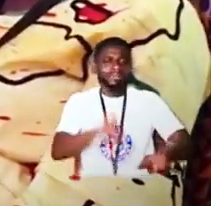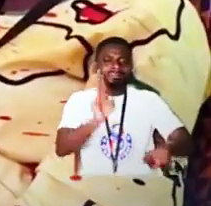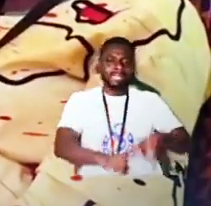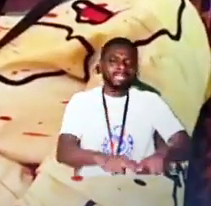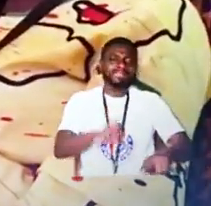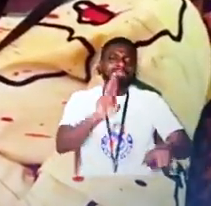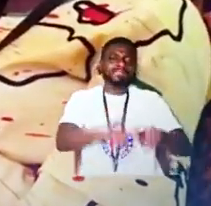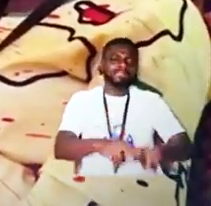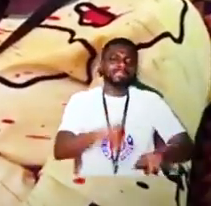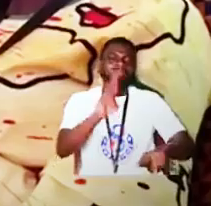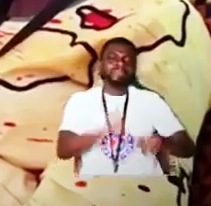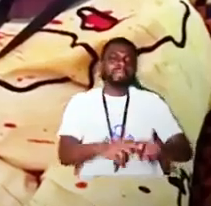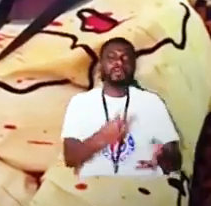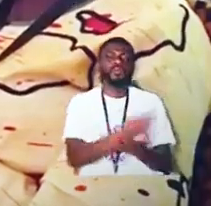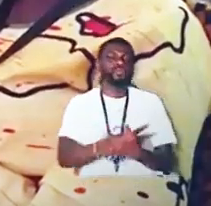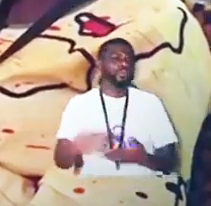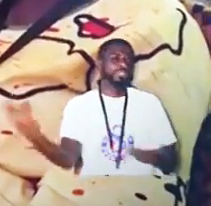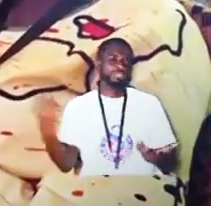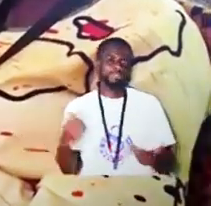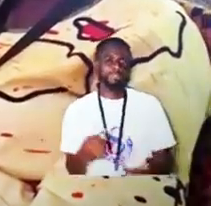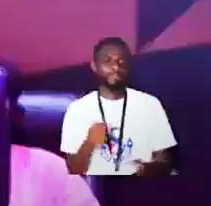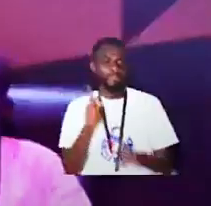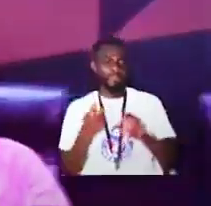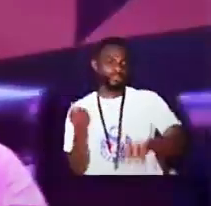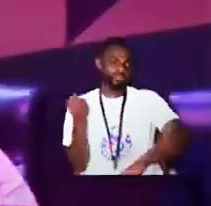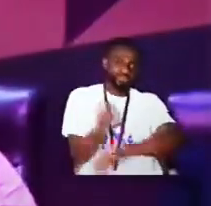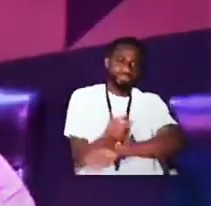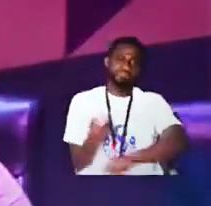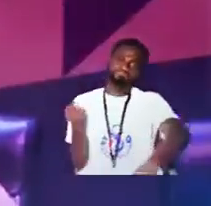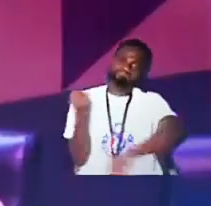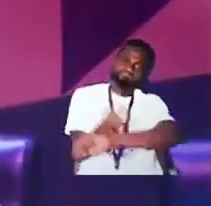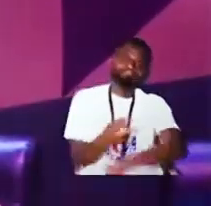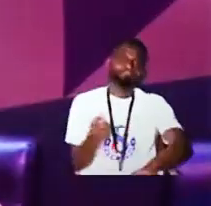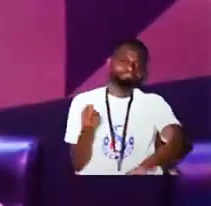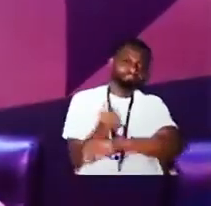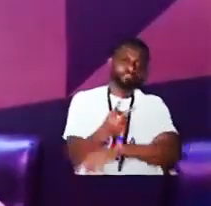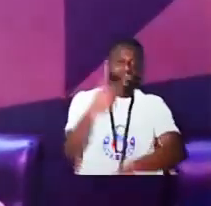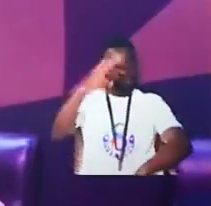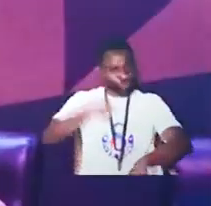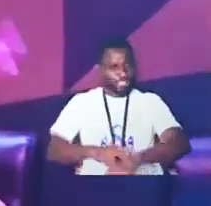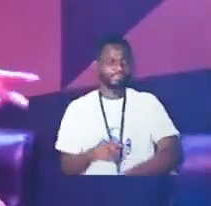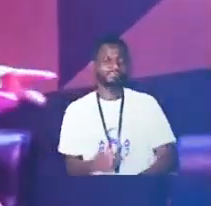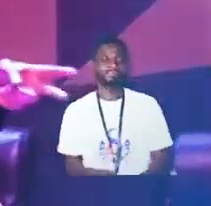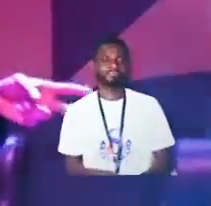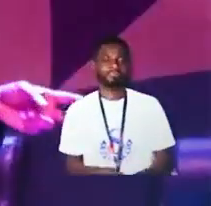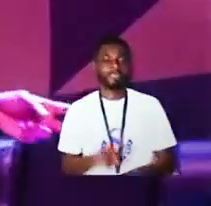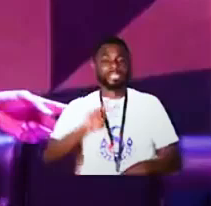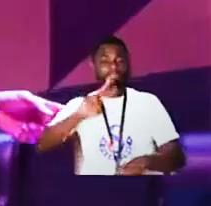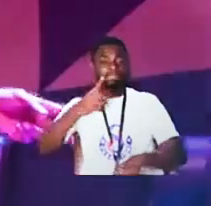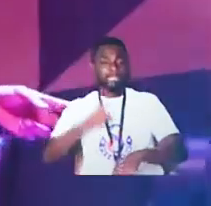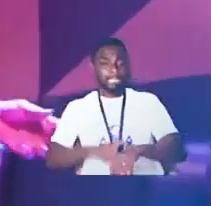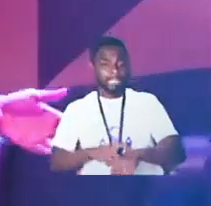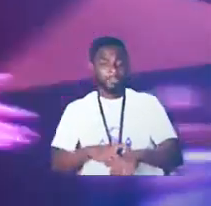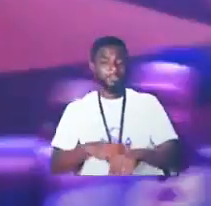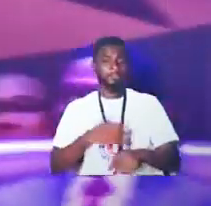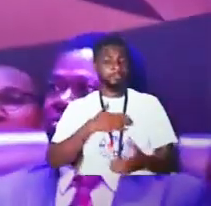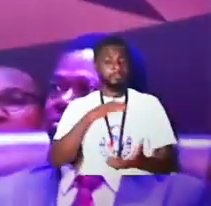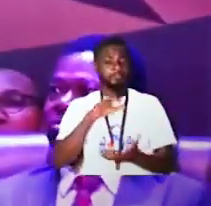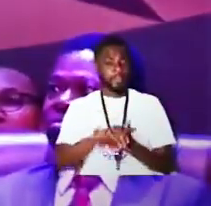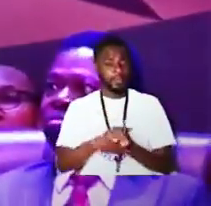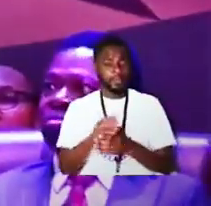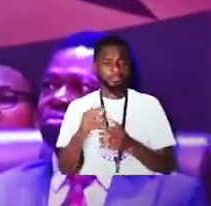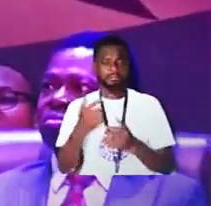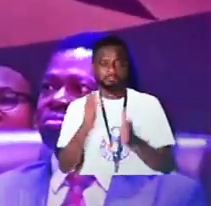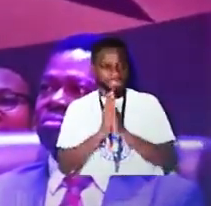these uncomfortable benches. Two times. The second time, when I got to, my wife said, "Why have you come